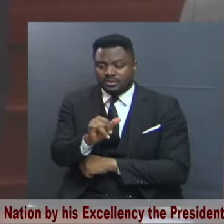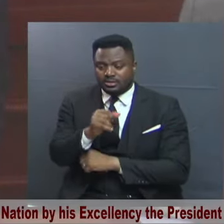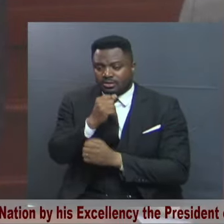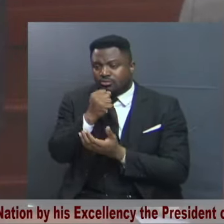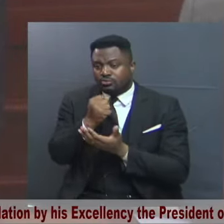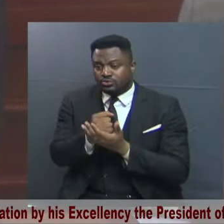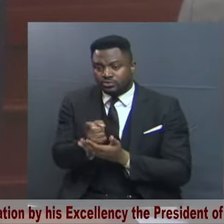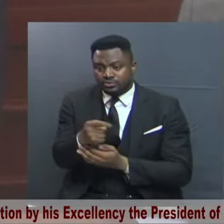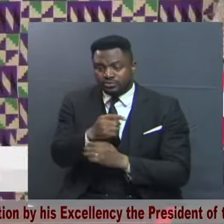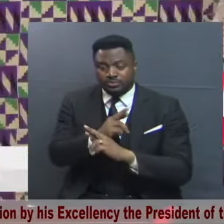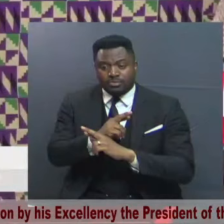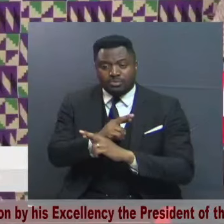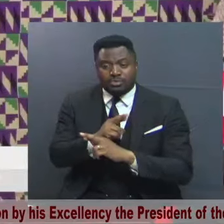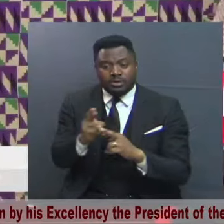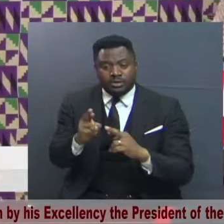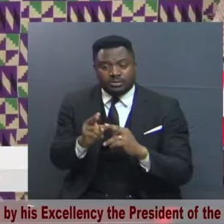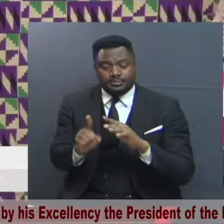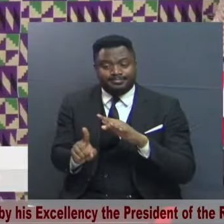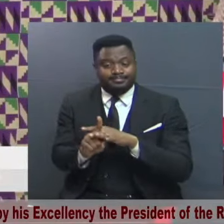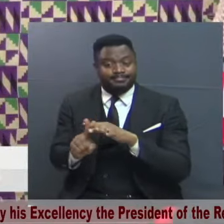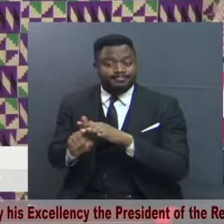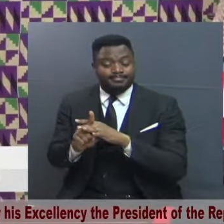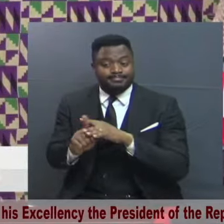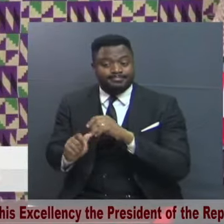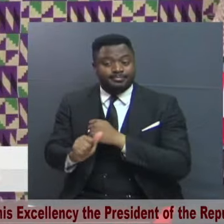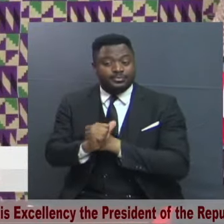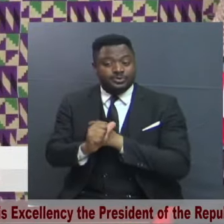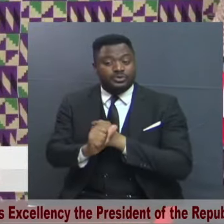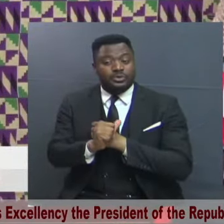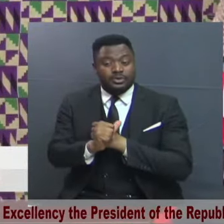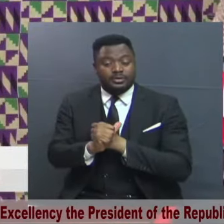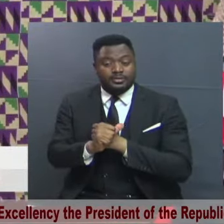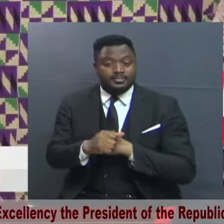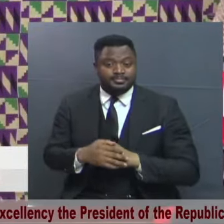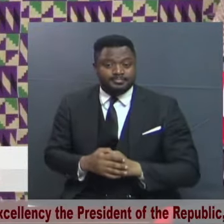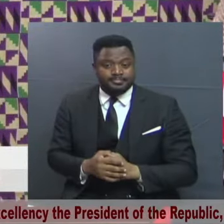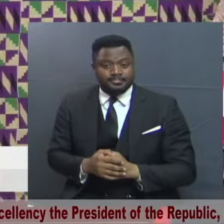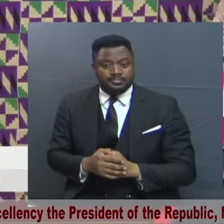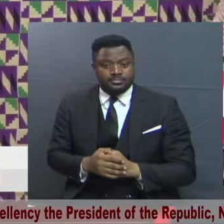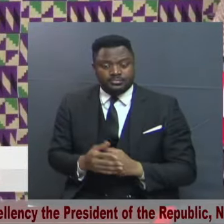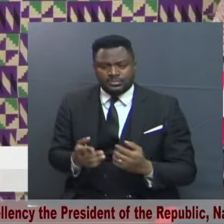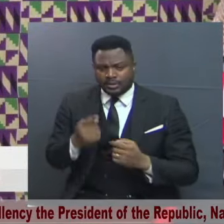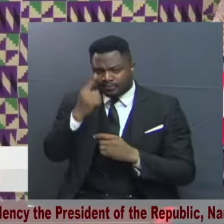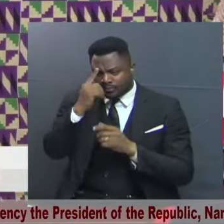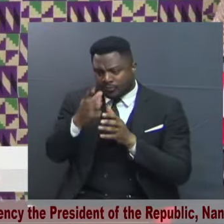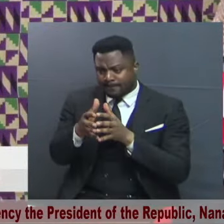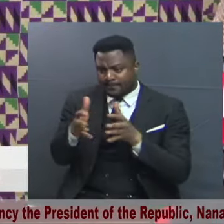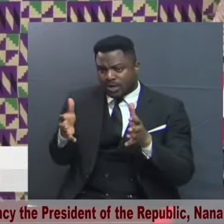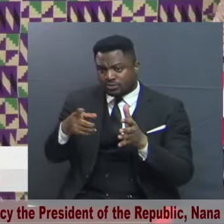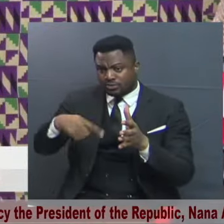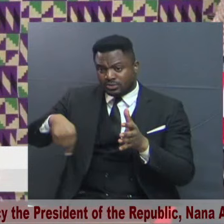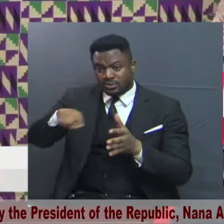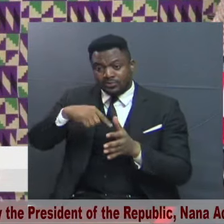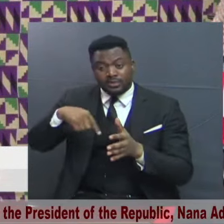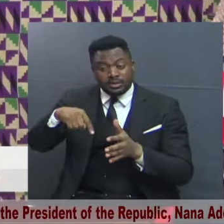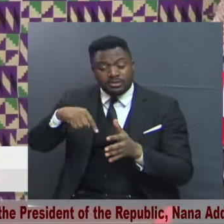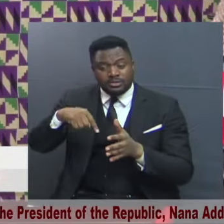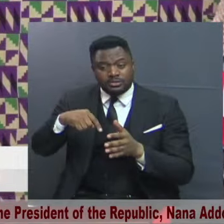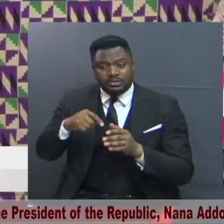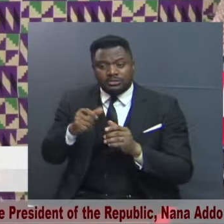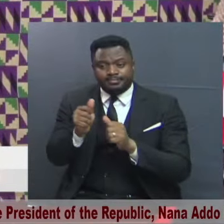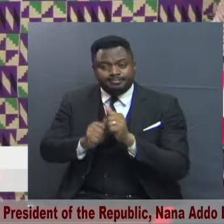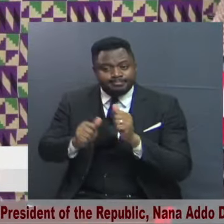Readiness towards the emerging security threats for the majority of us in our